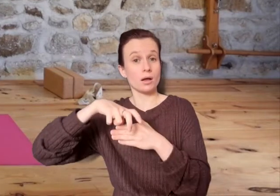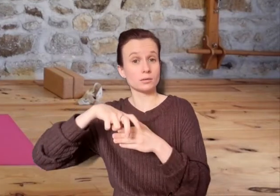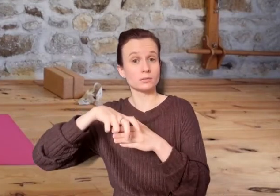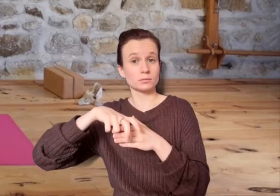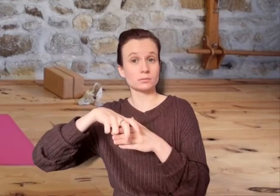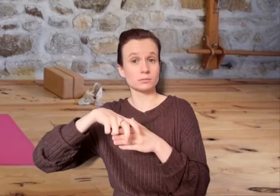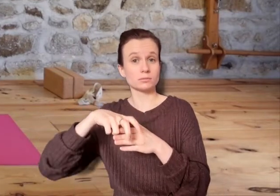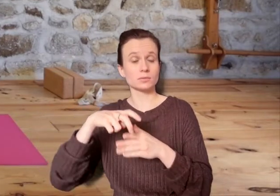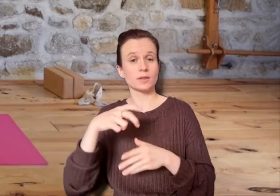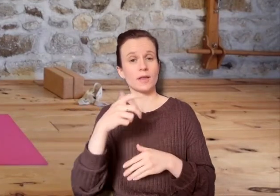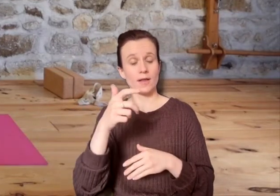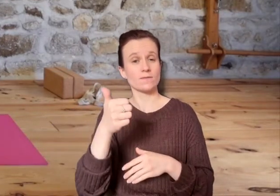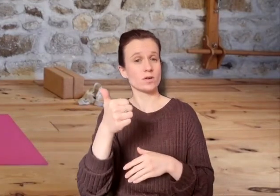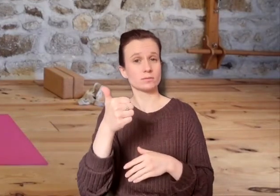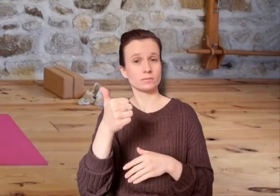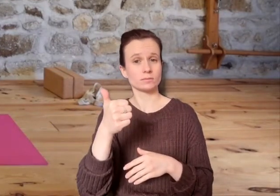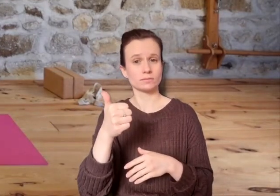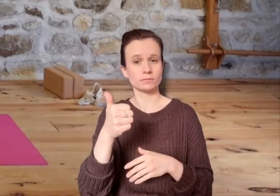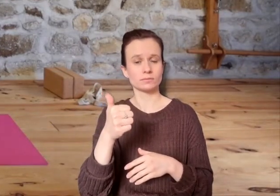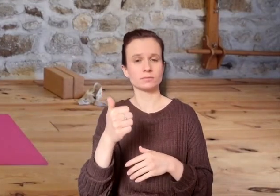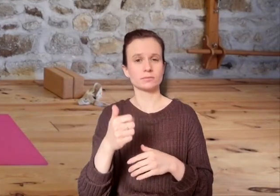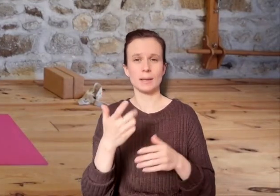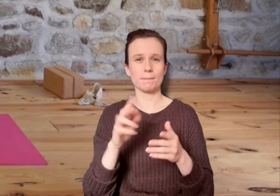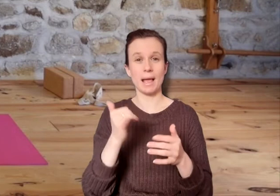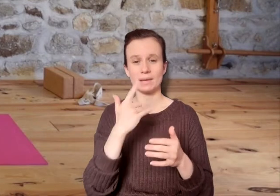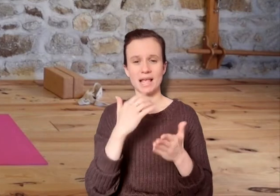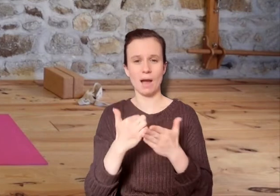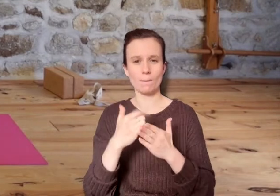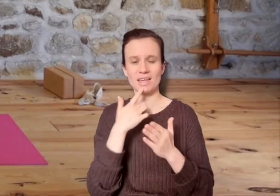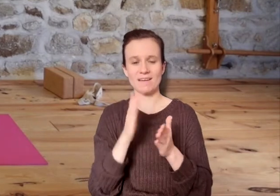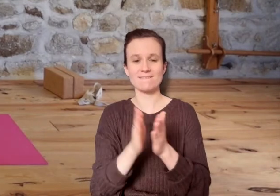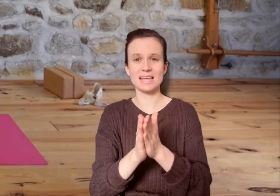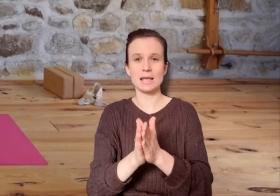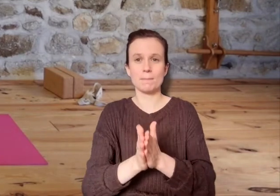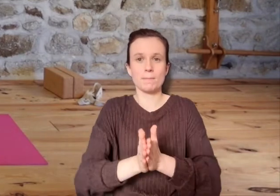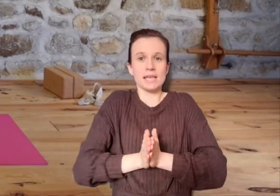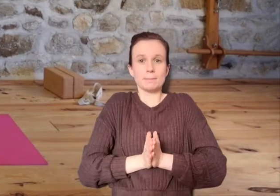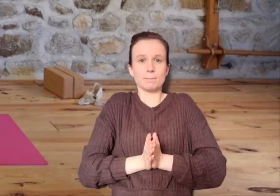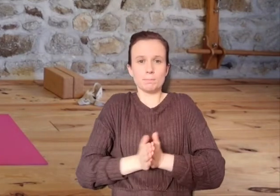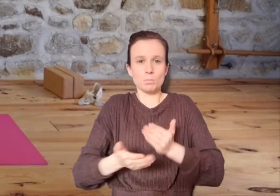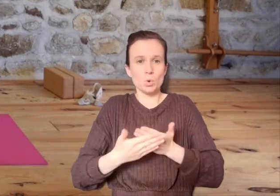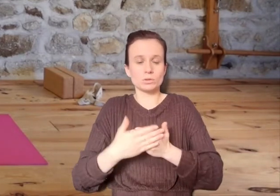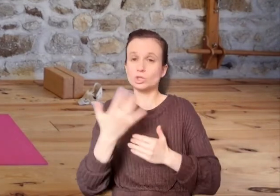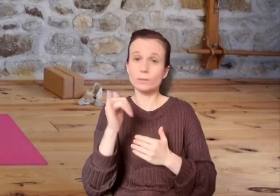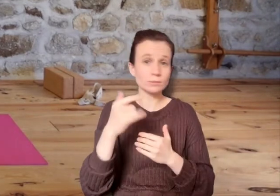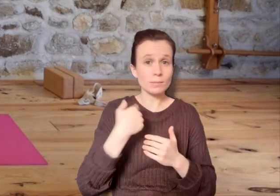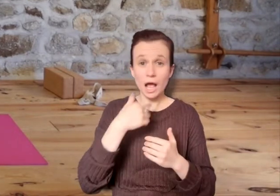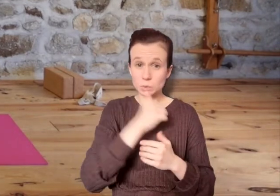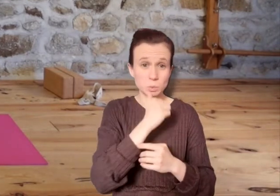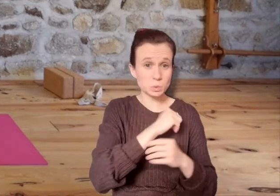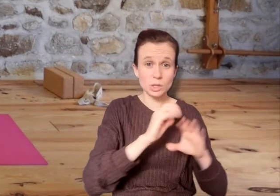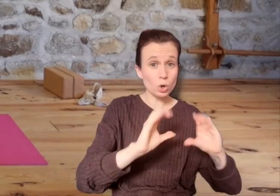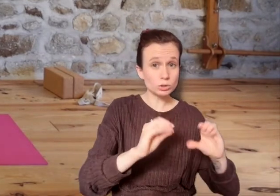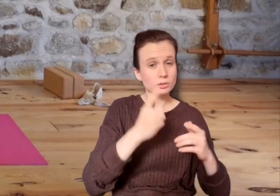me to sit taller, I can get those feet in a little bit further, yeah? Changes the posture. Sometimes I